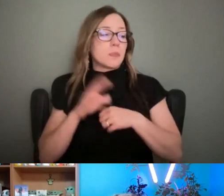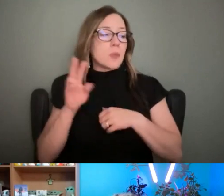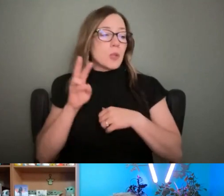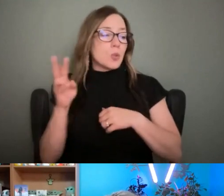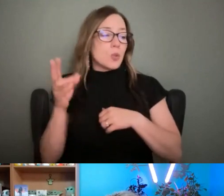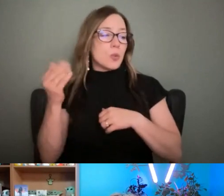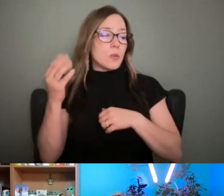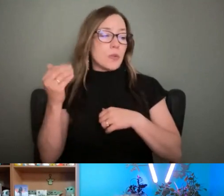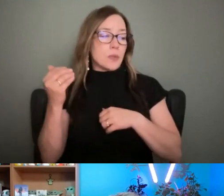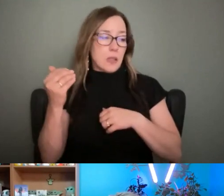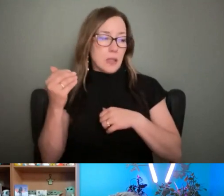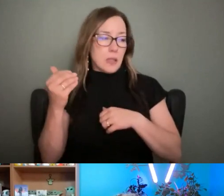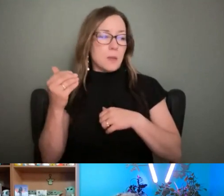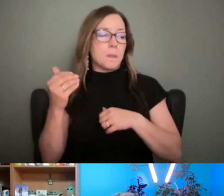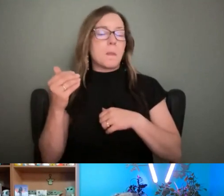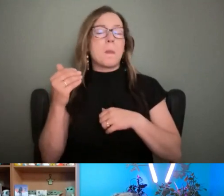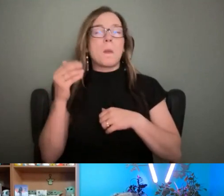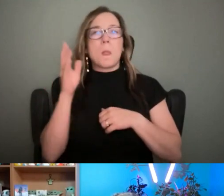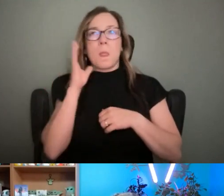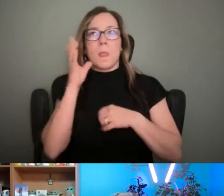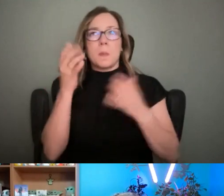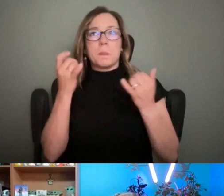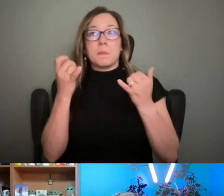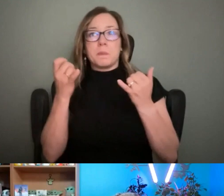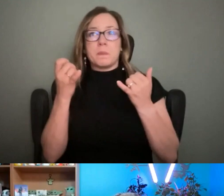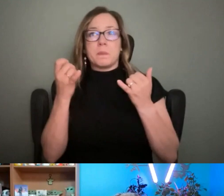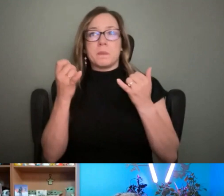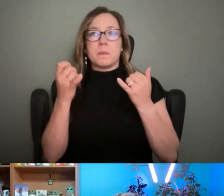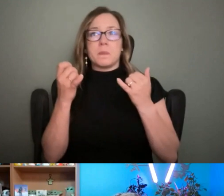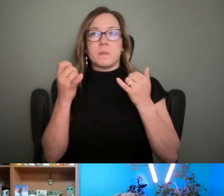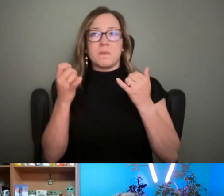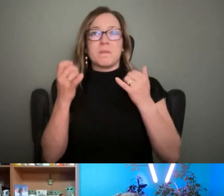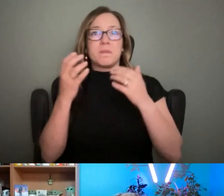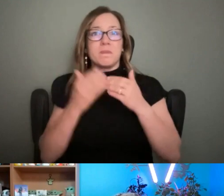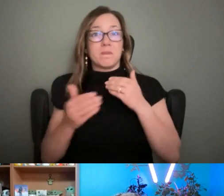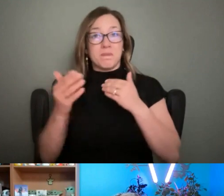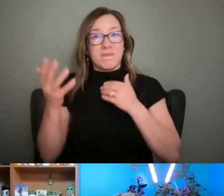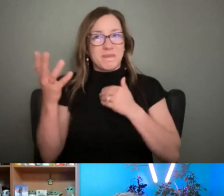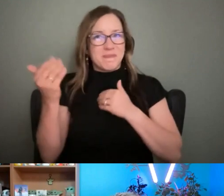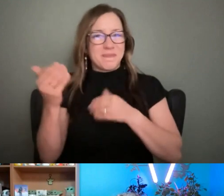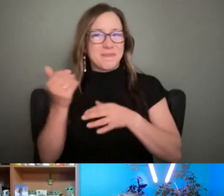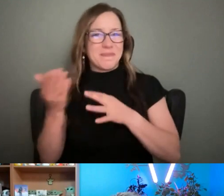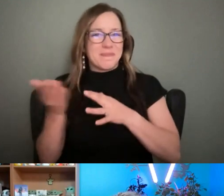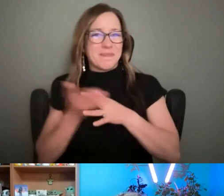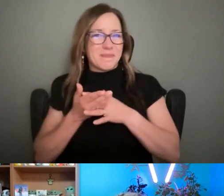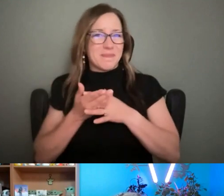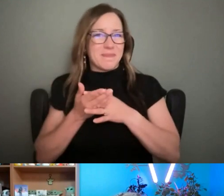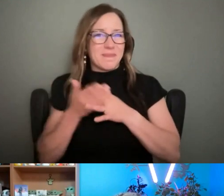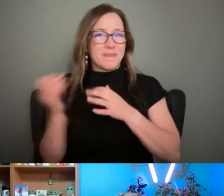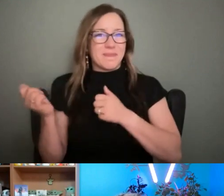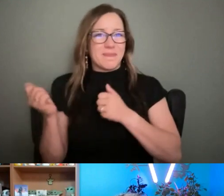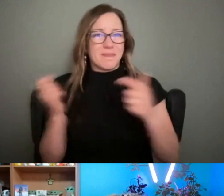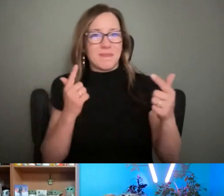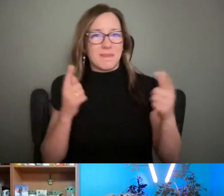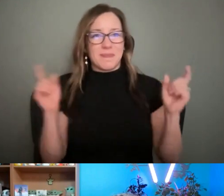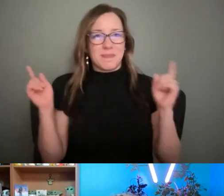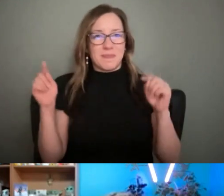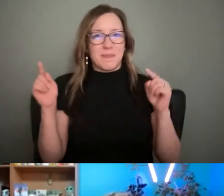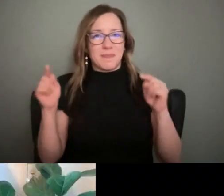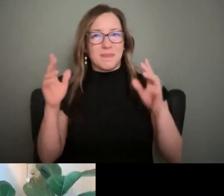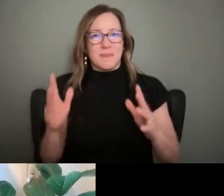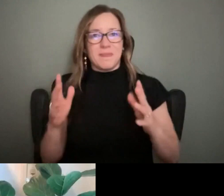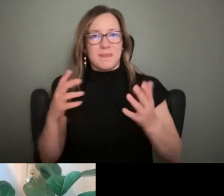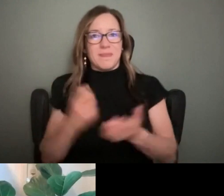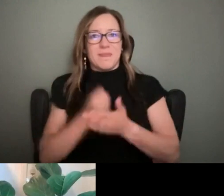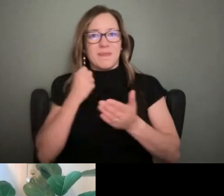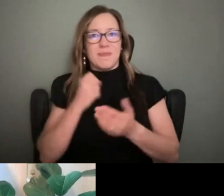2:15, so we will now proceed to our 15-minute break to give all of our attendees a chance to